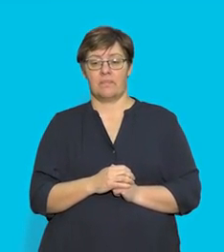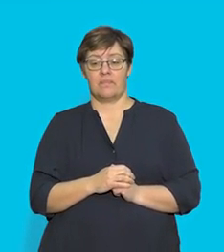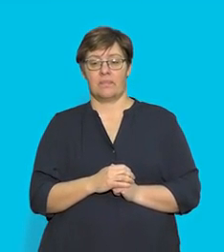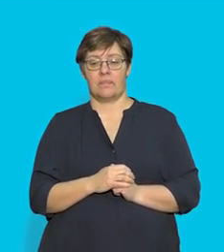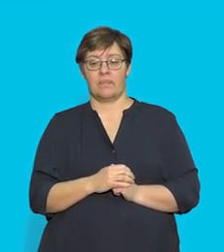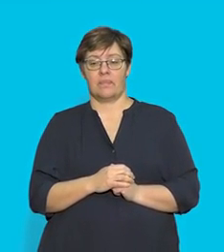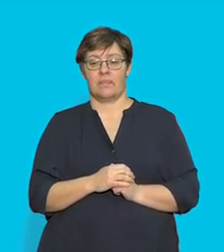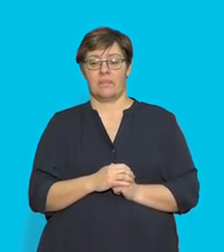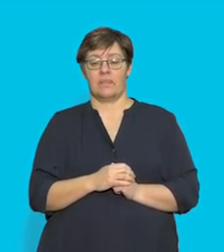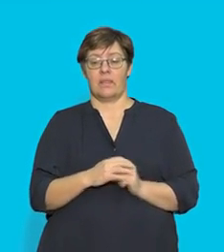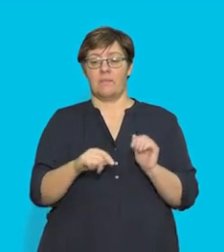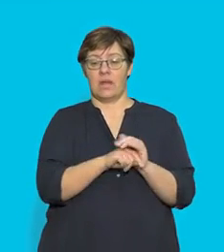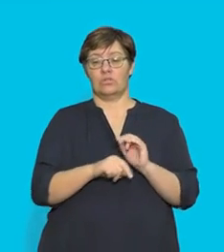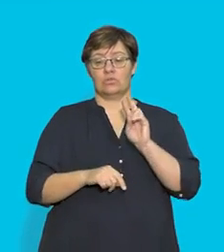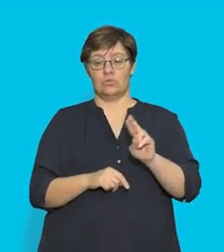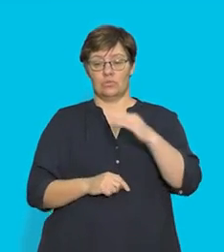AH,